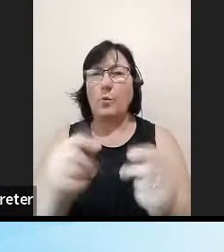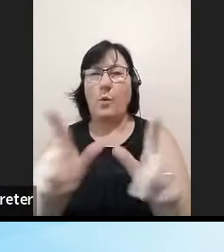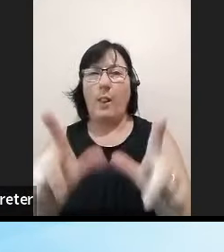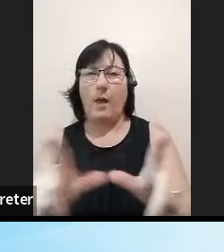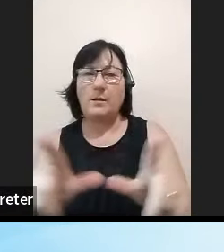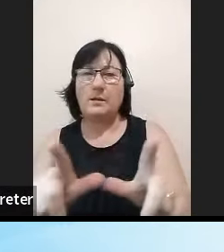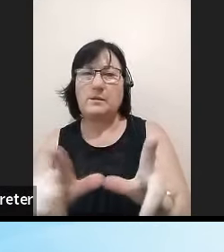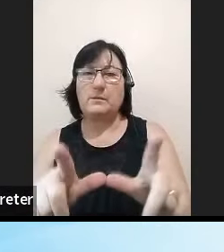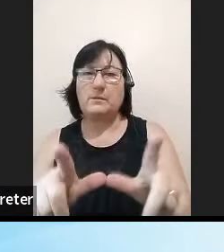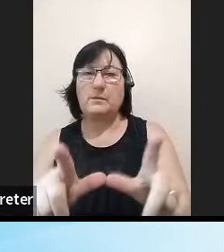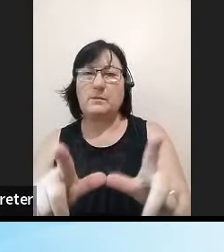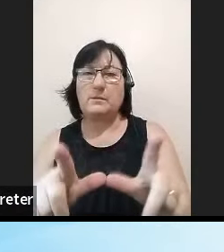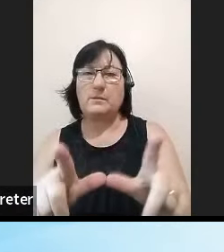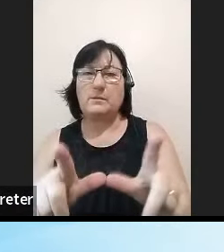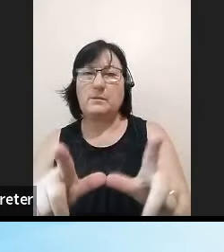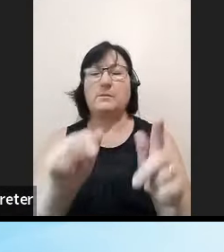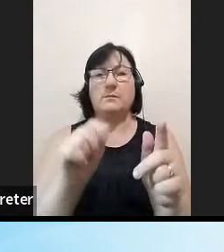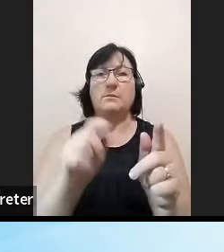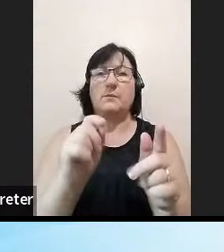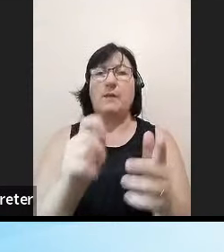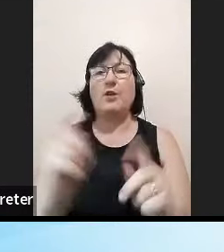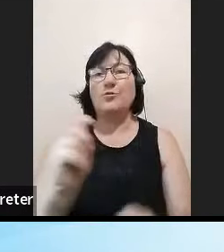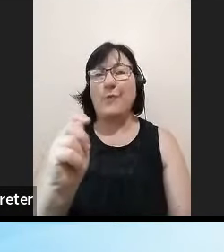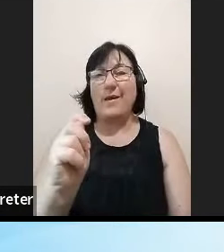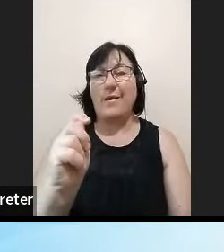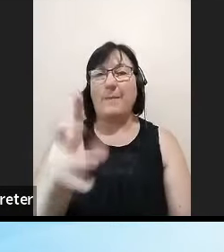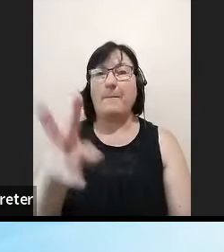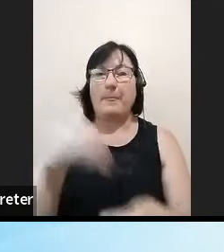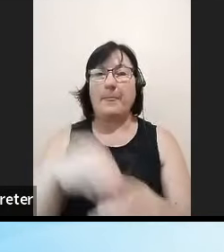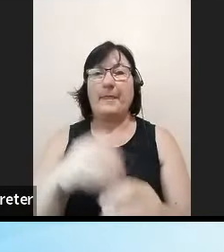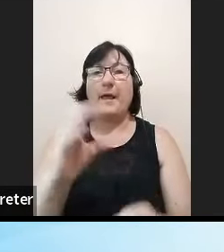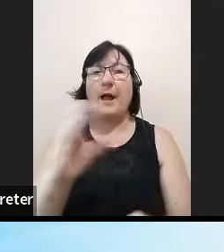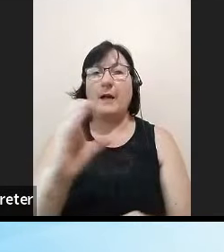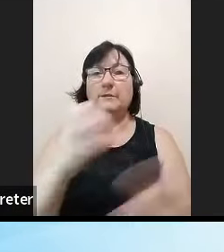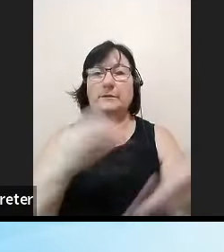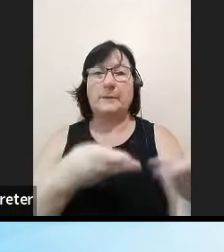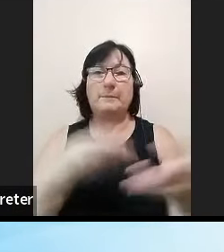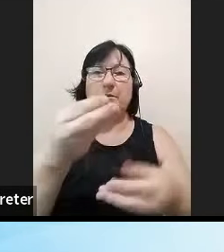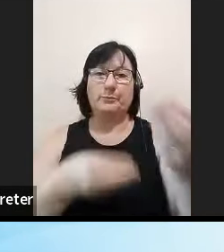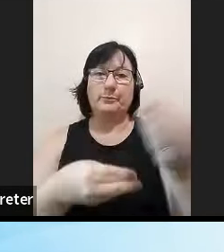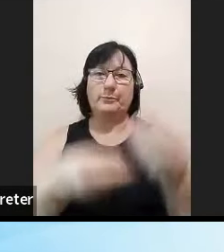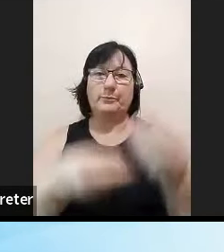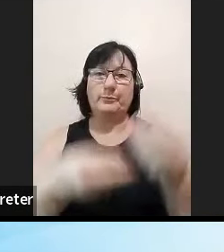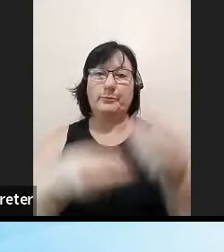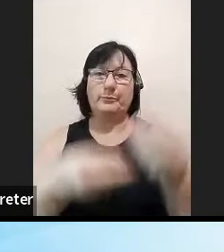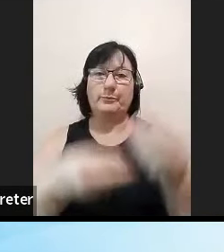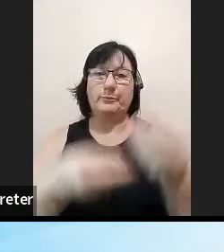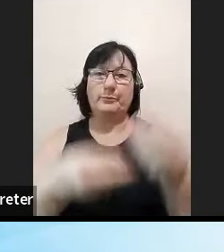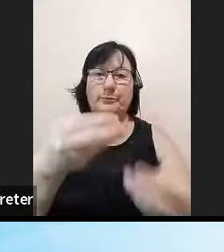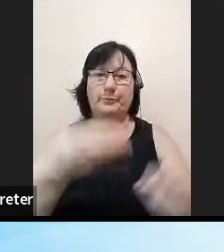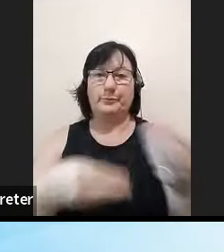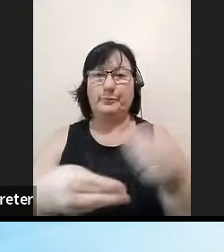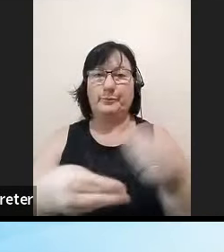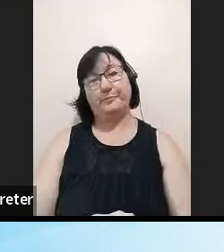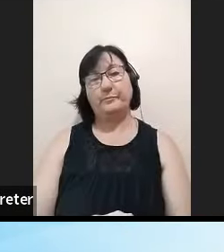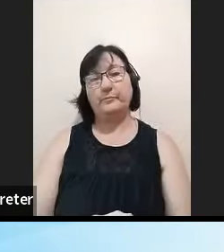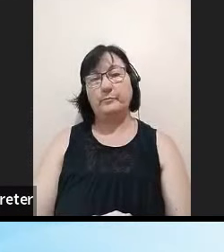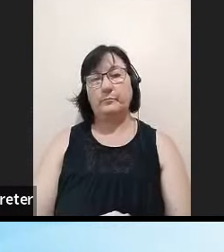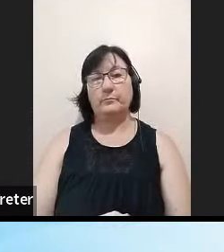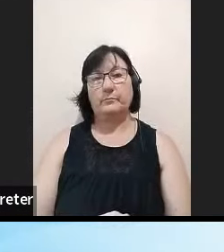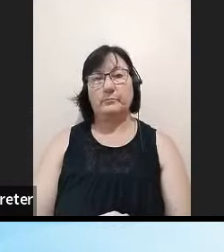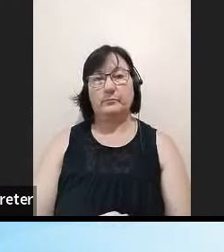customs. We will invite further colleagues who are not, I will not call onto the screen for